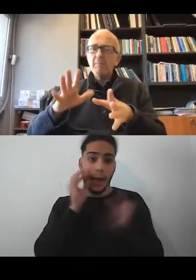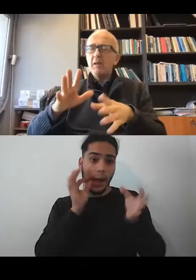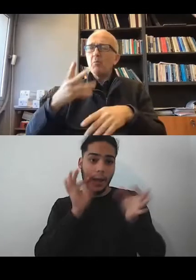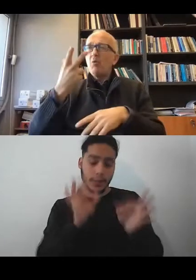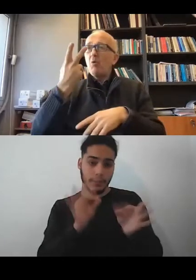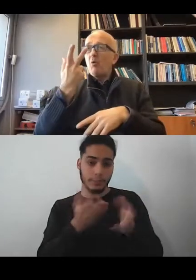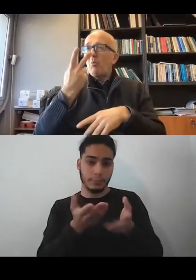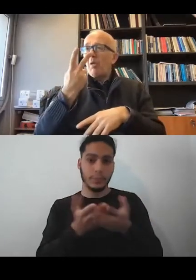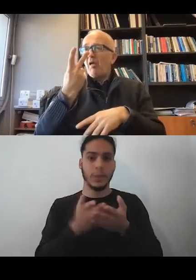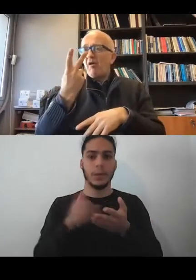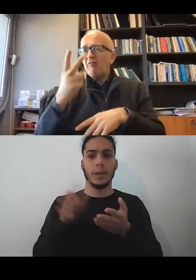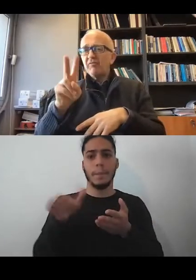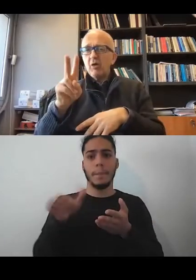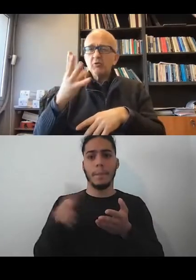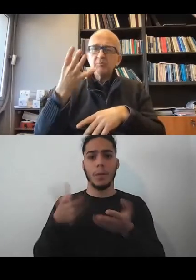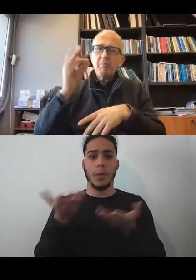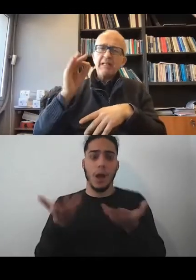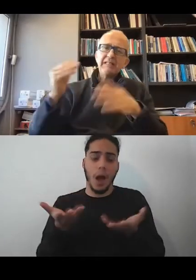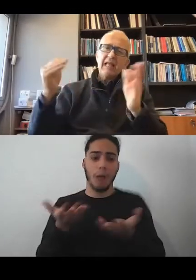around